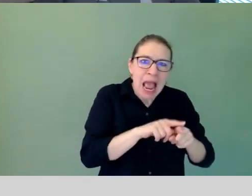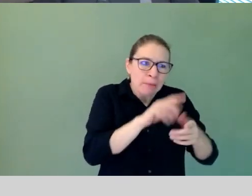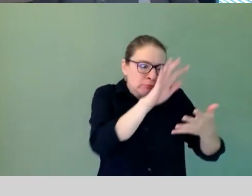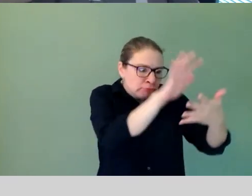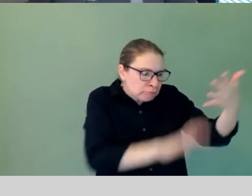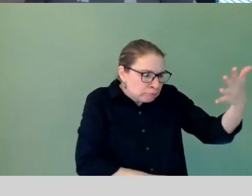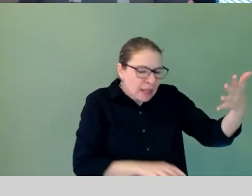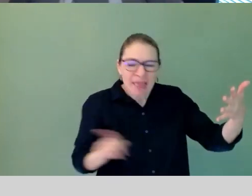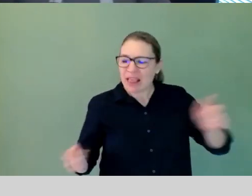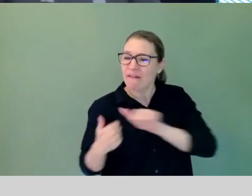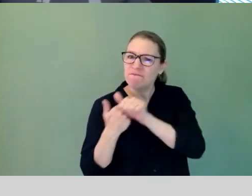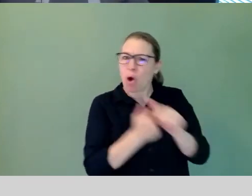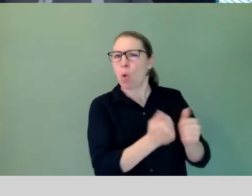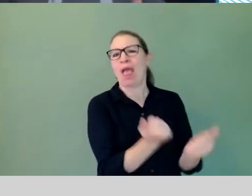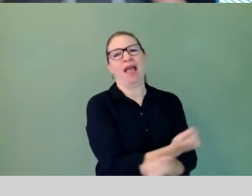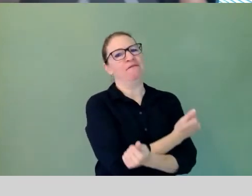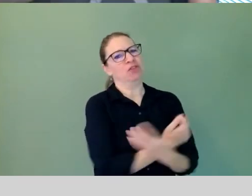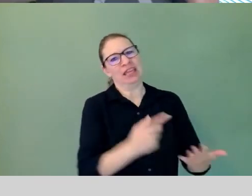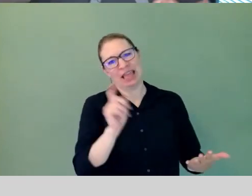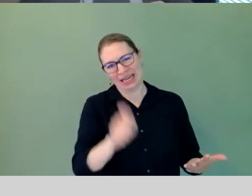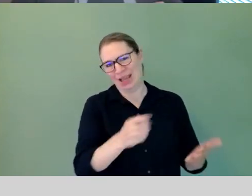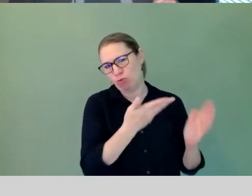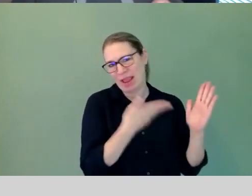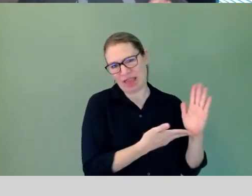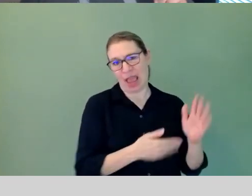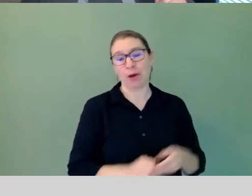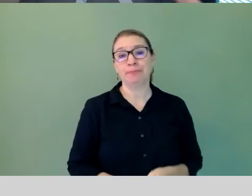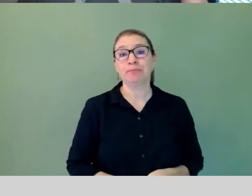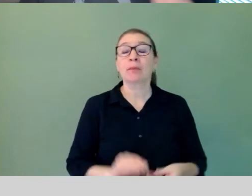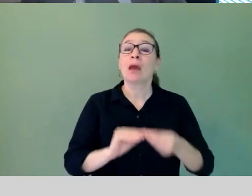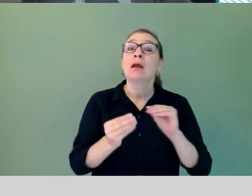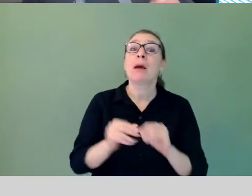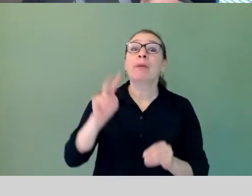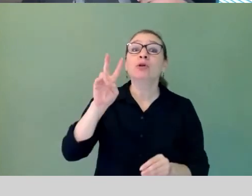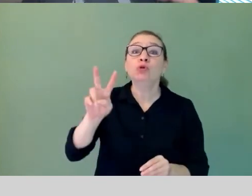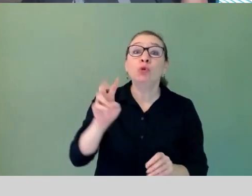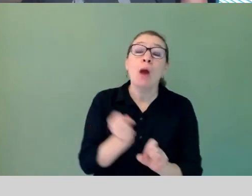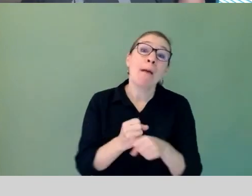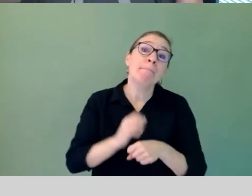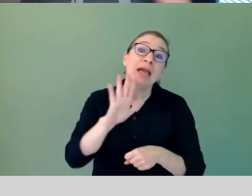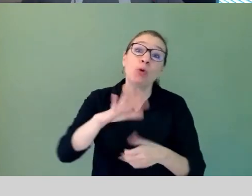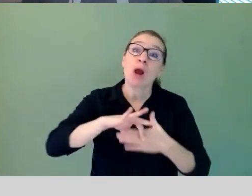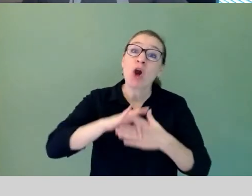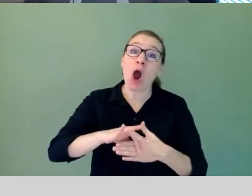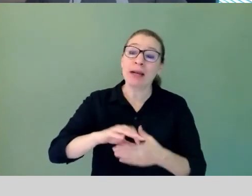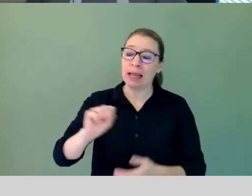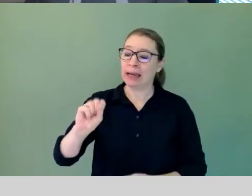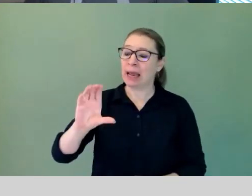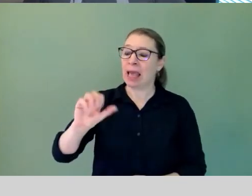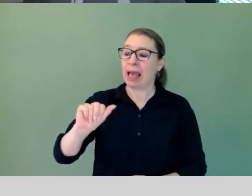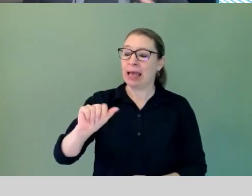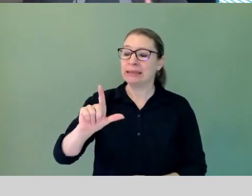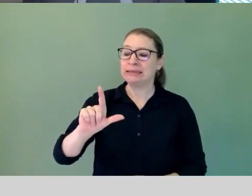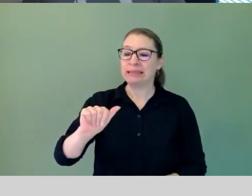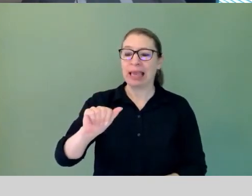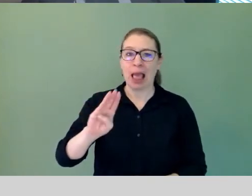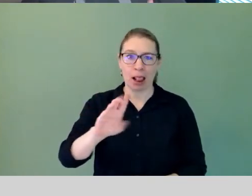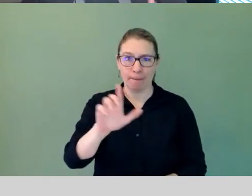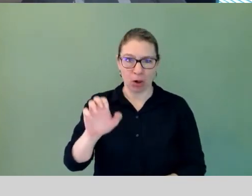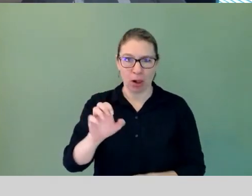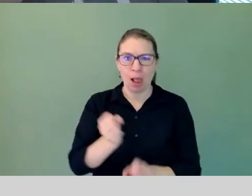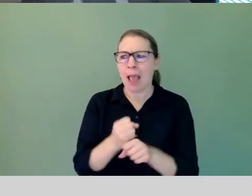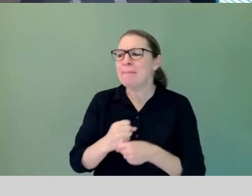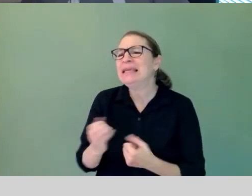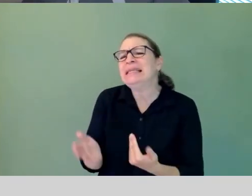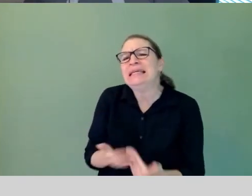trick. Tip number two, make your content scannable. Make it easy for readers to find a single piece